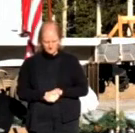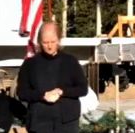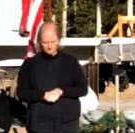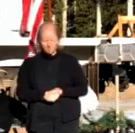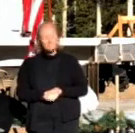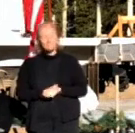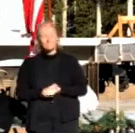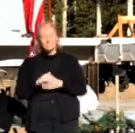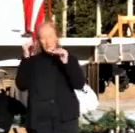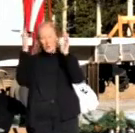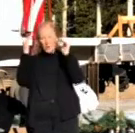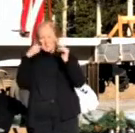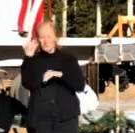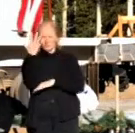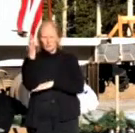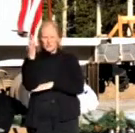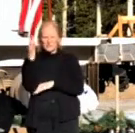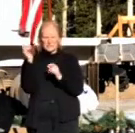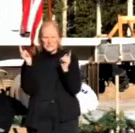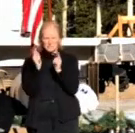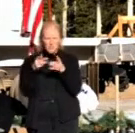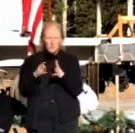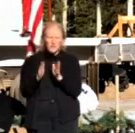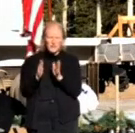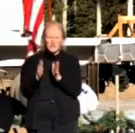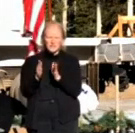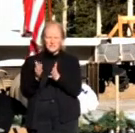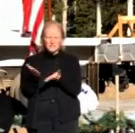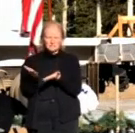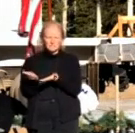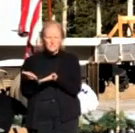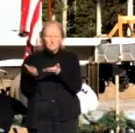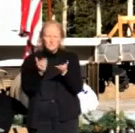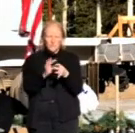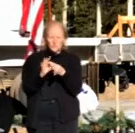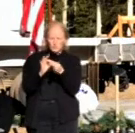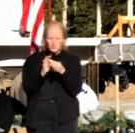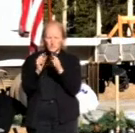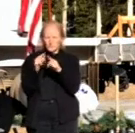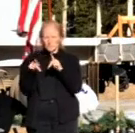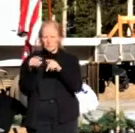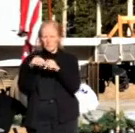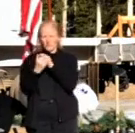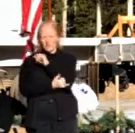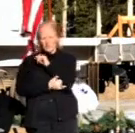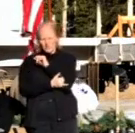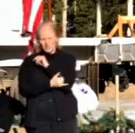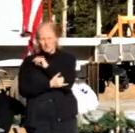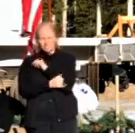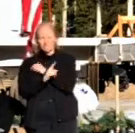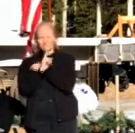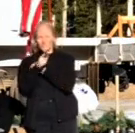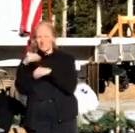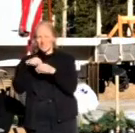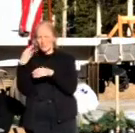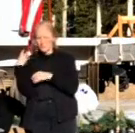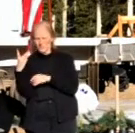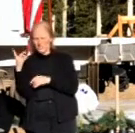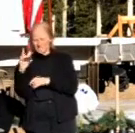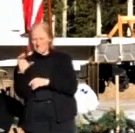I hope this tree, in some small way, will bring some unity to the people of this country, especially in Washington, where things